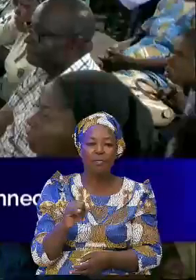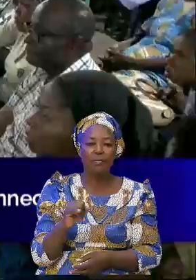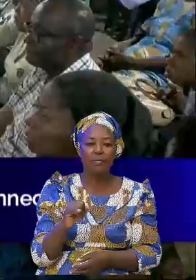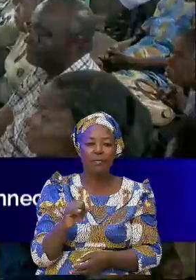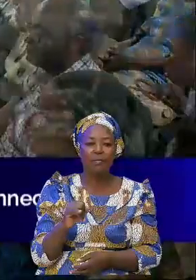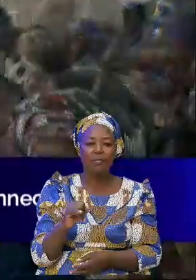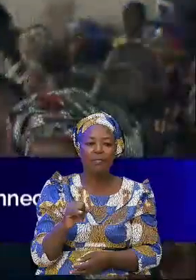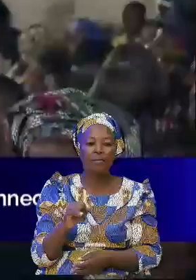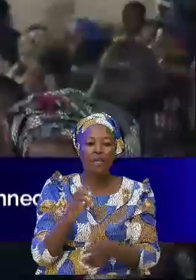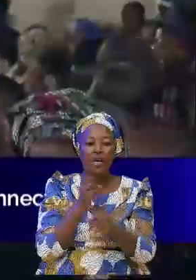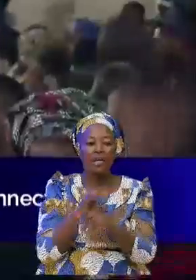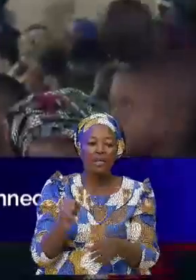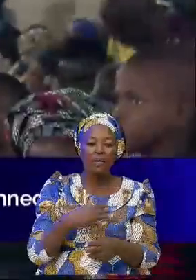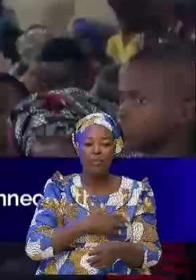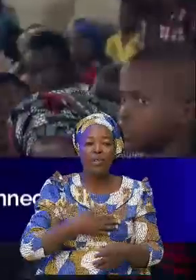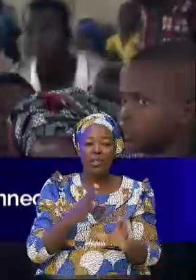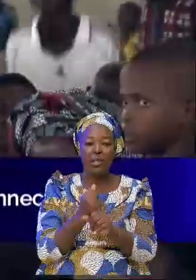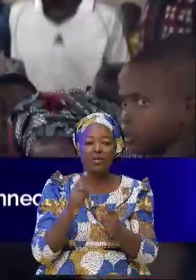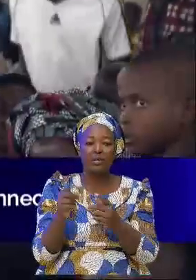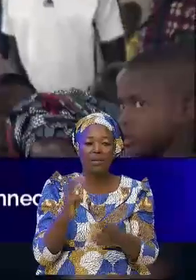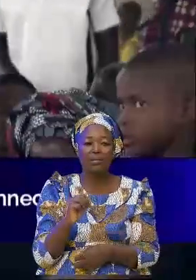Keep standing.